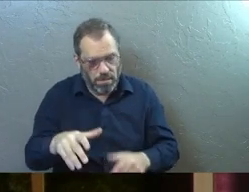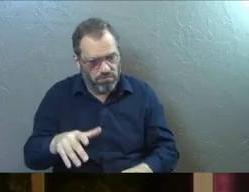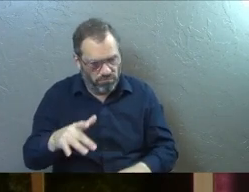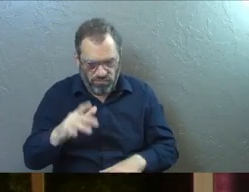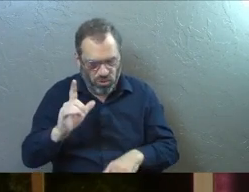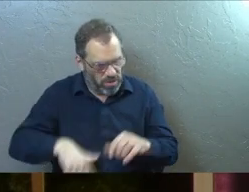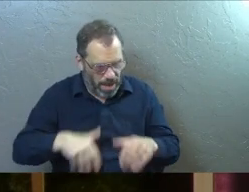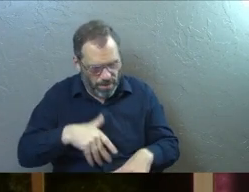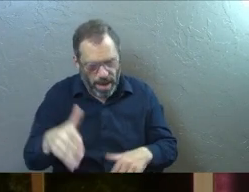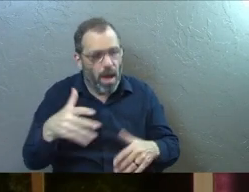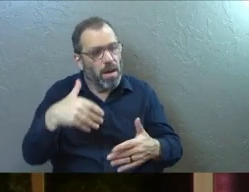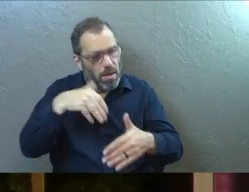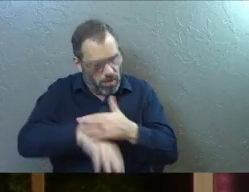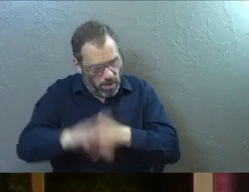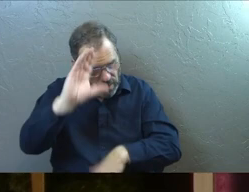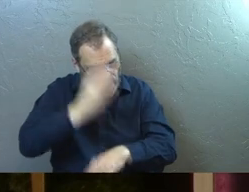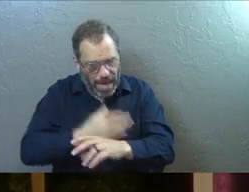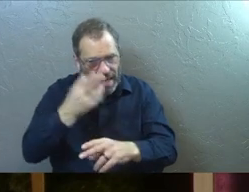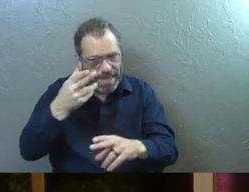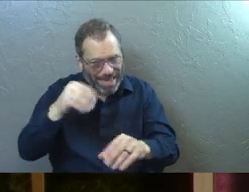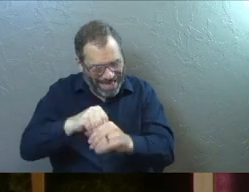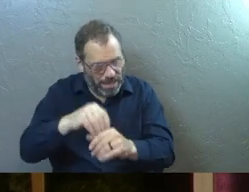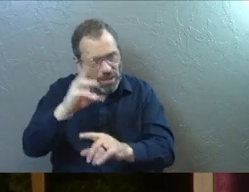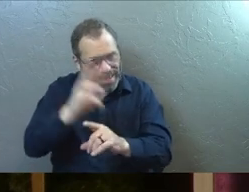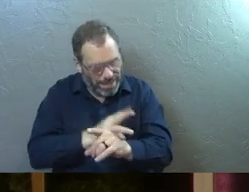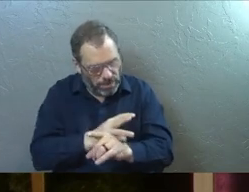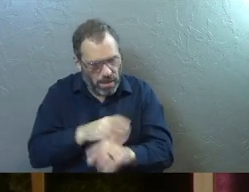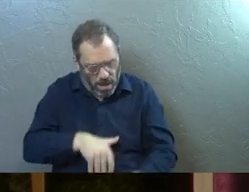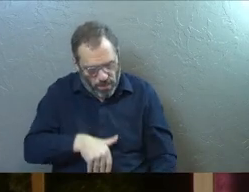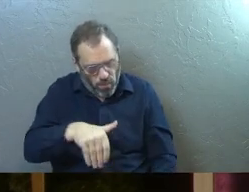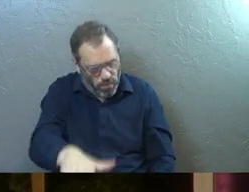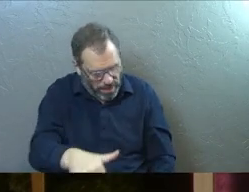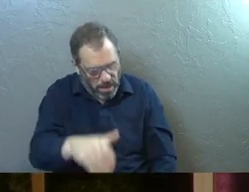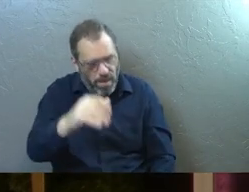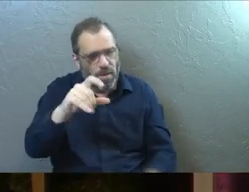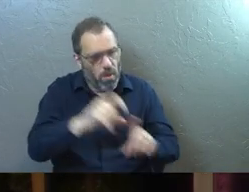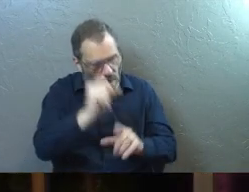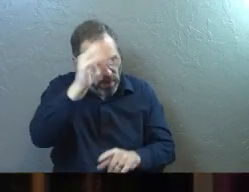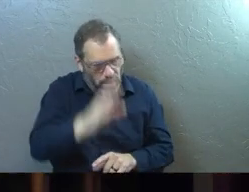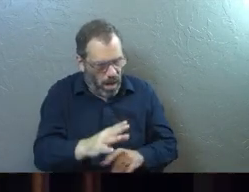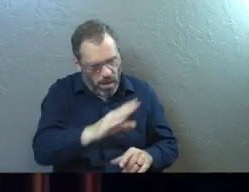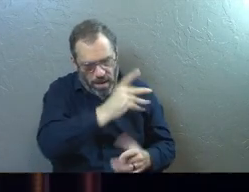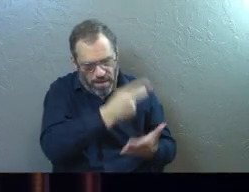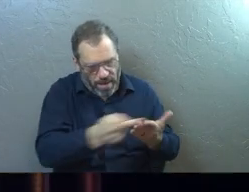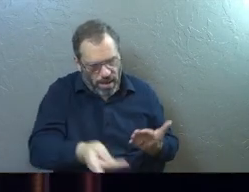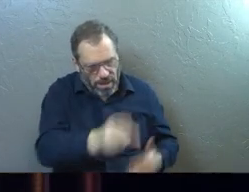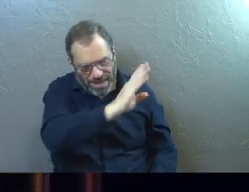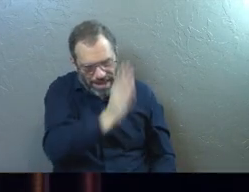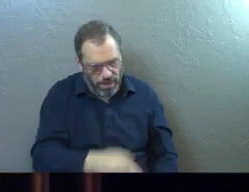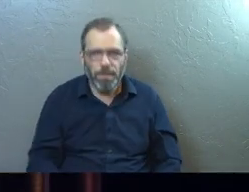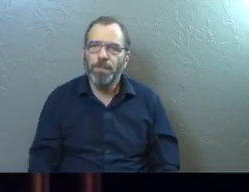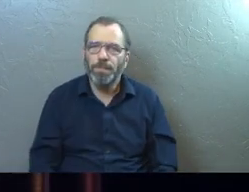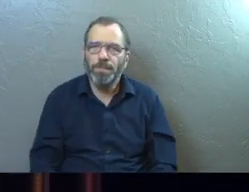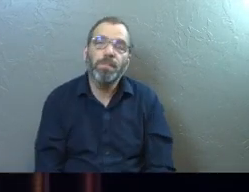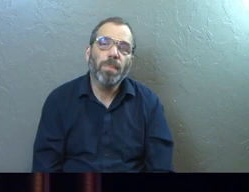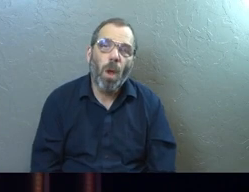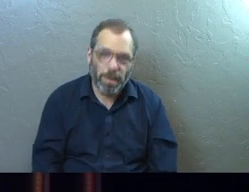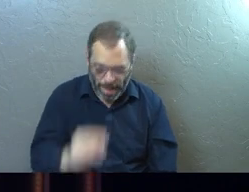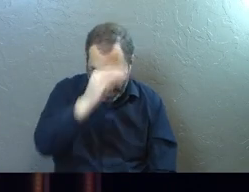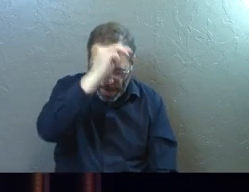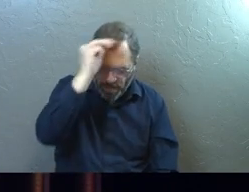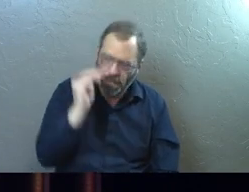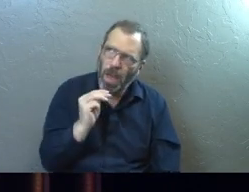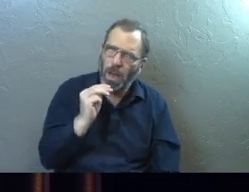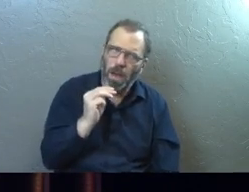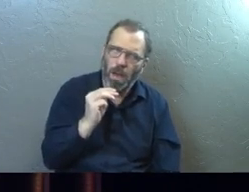barren, but she has conceived a son and is now in her sixth month, for the word of God will never fail. So Mary